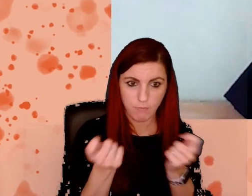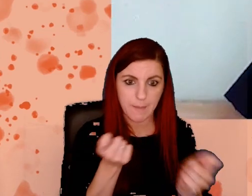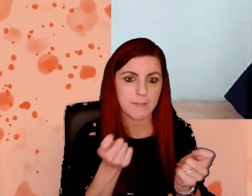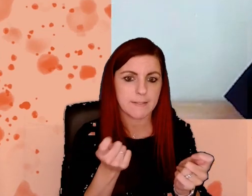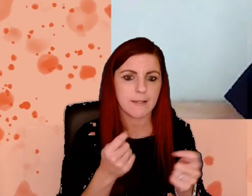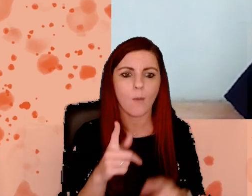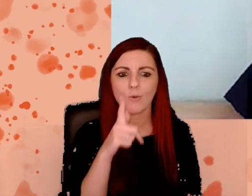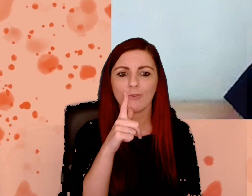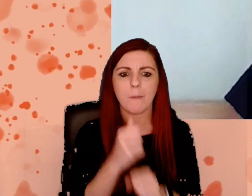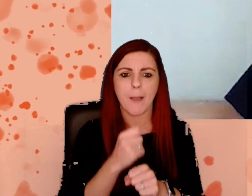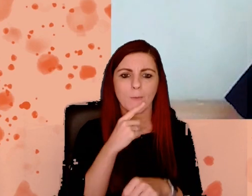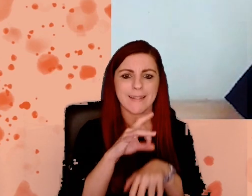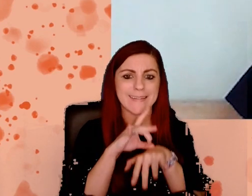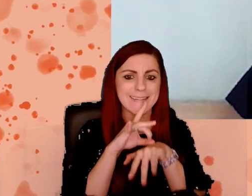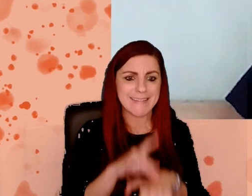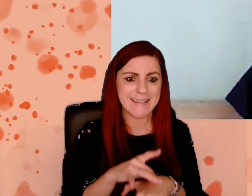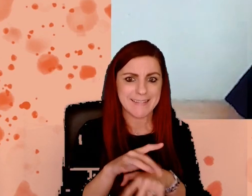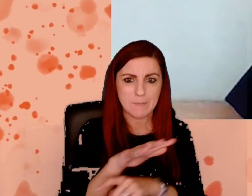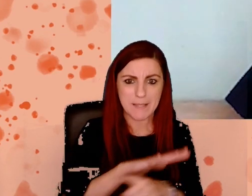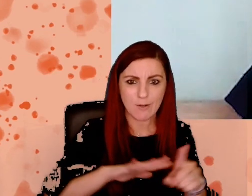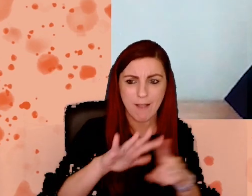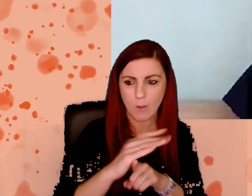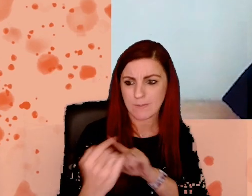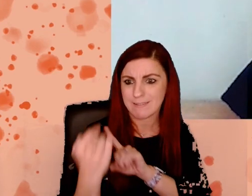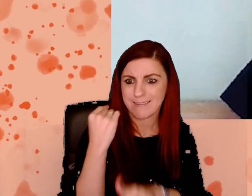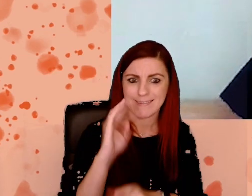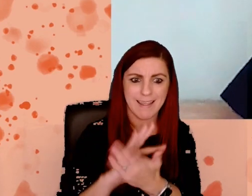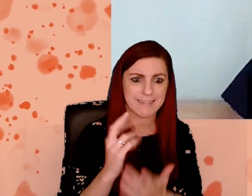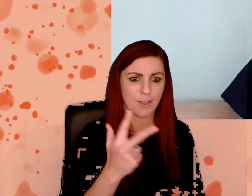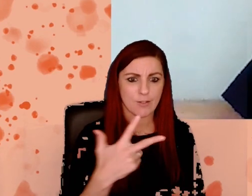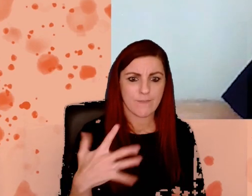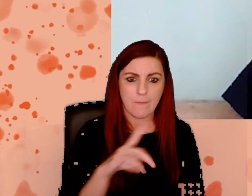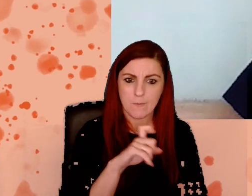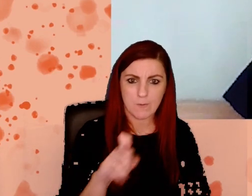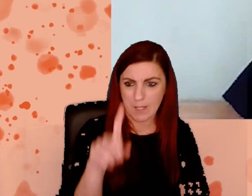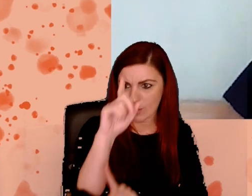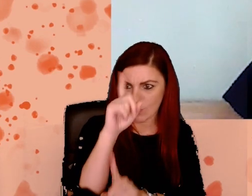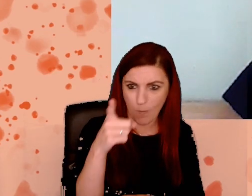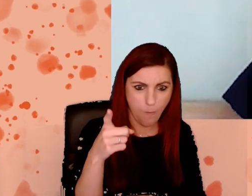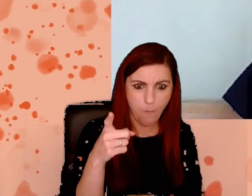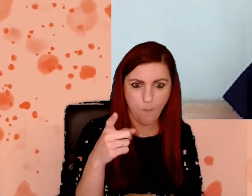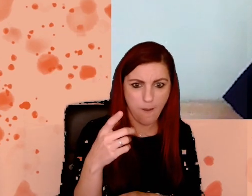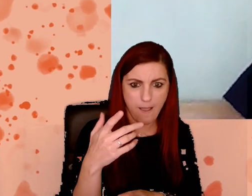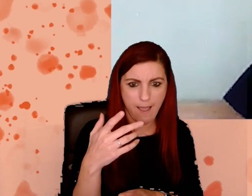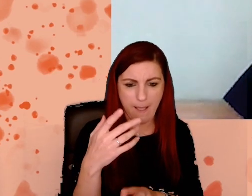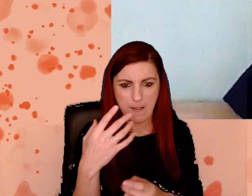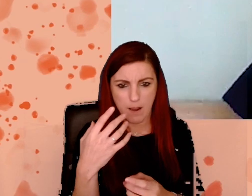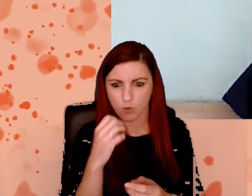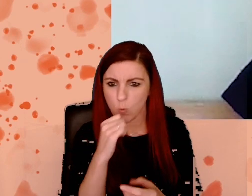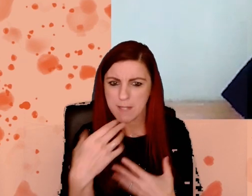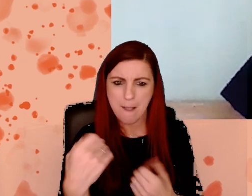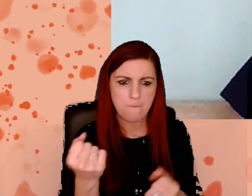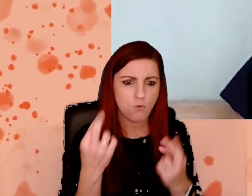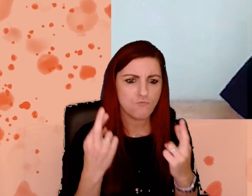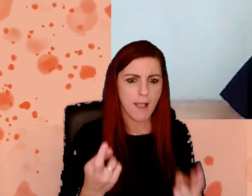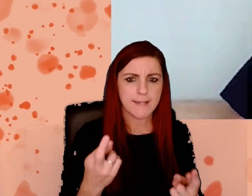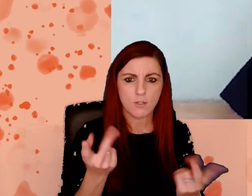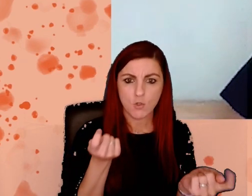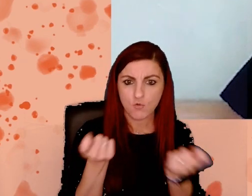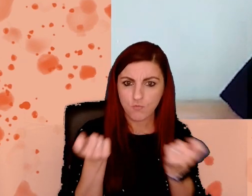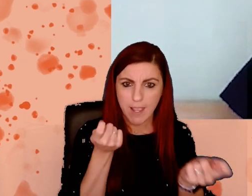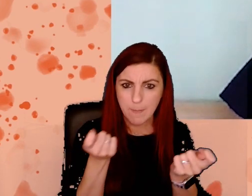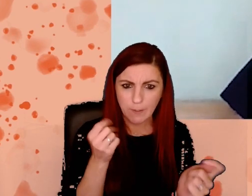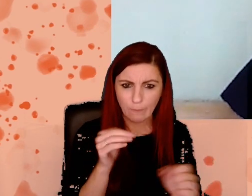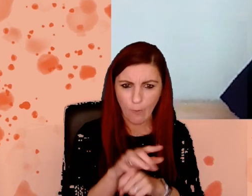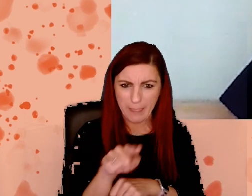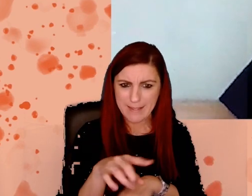a disease that has been around since about 1935, and we still don't really have a proper